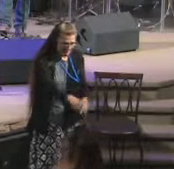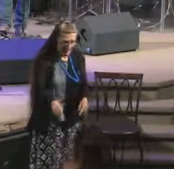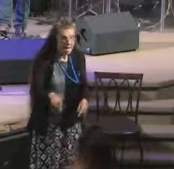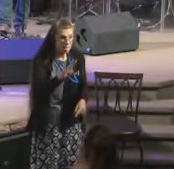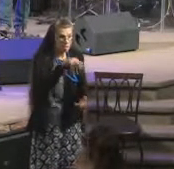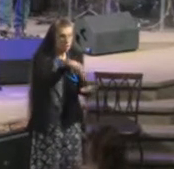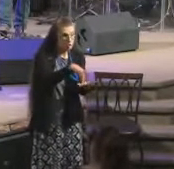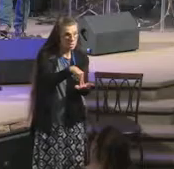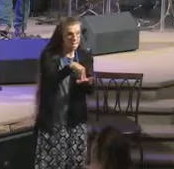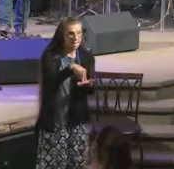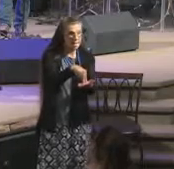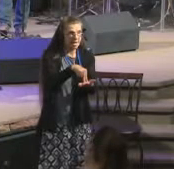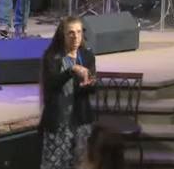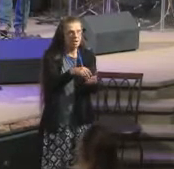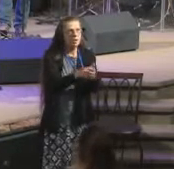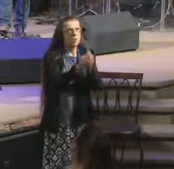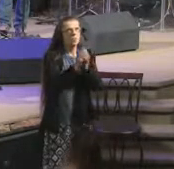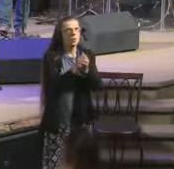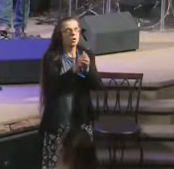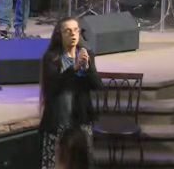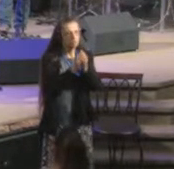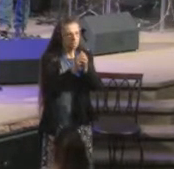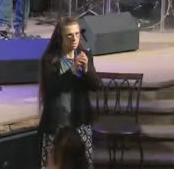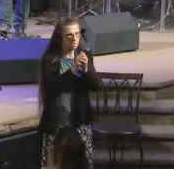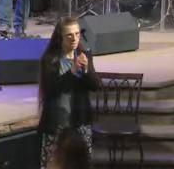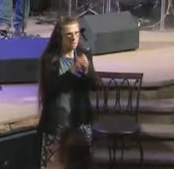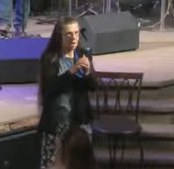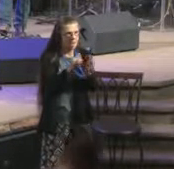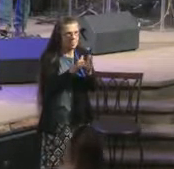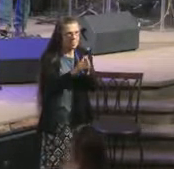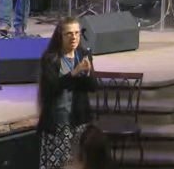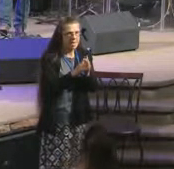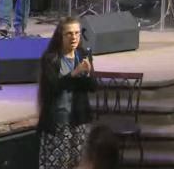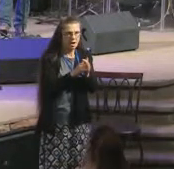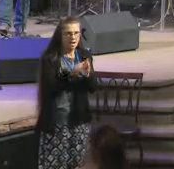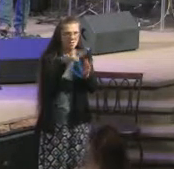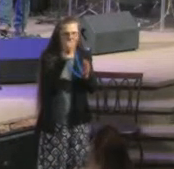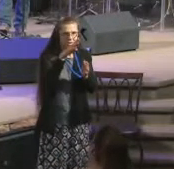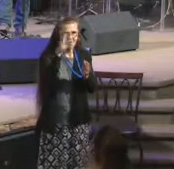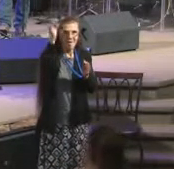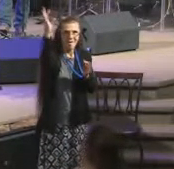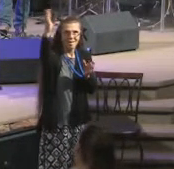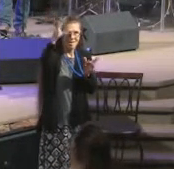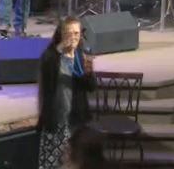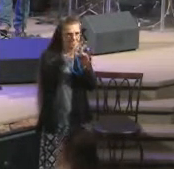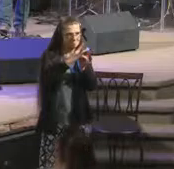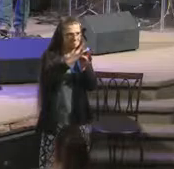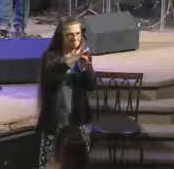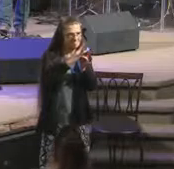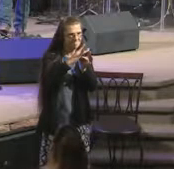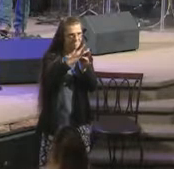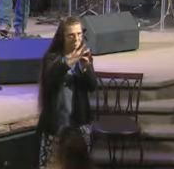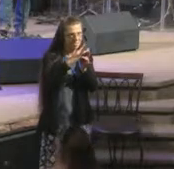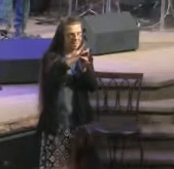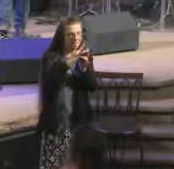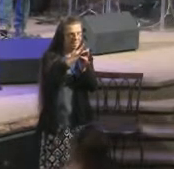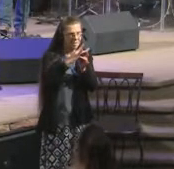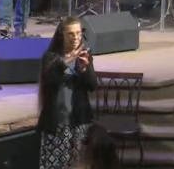that line we're at right now in worship, that when the natural and the supernatural meet,